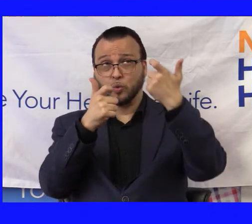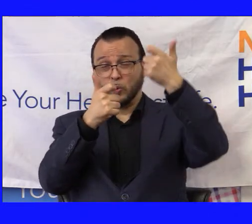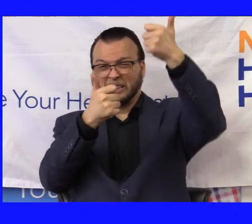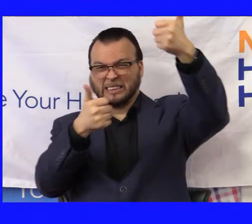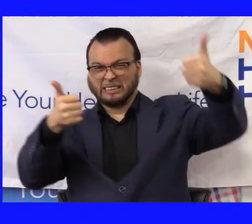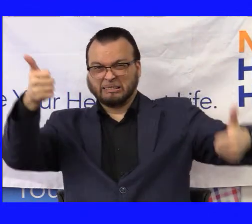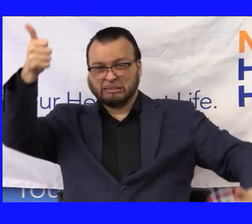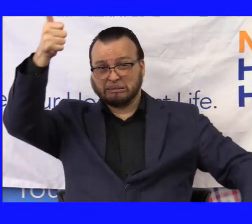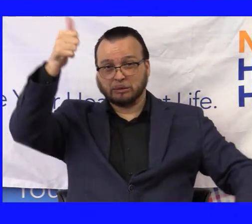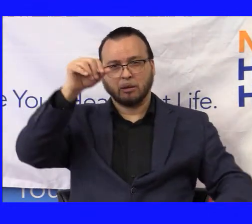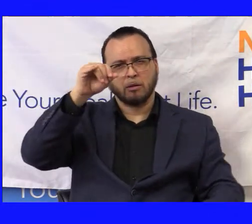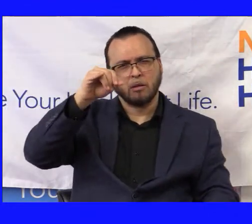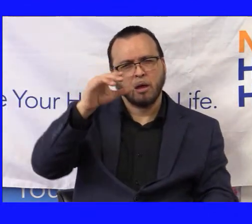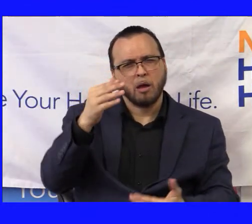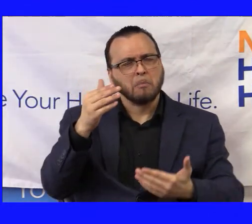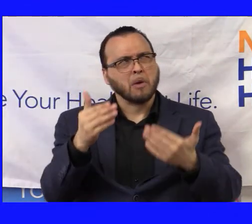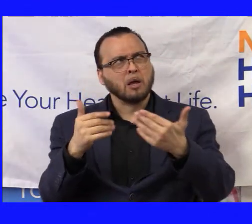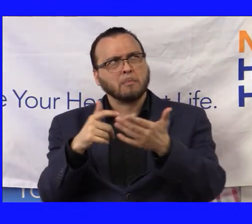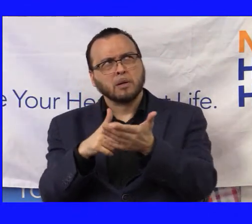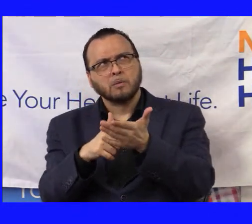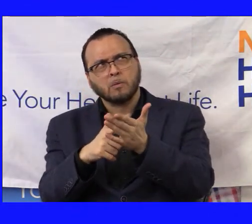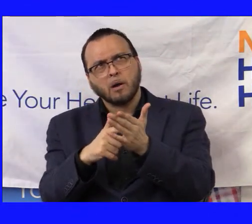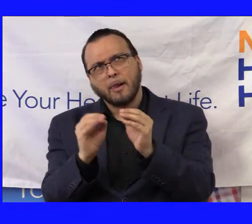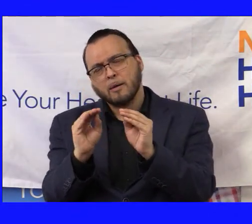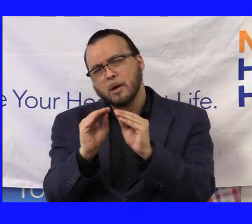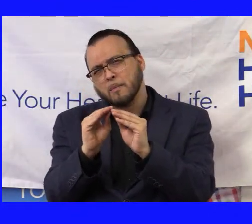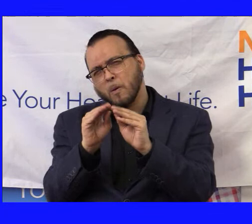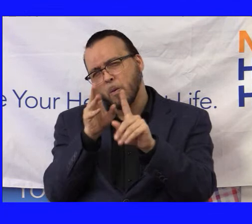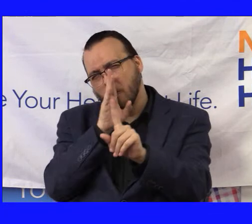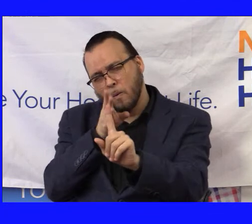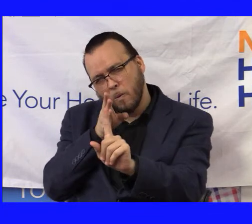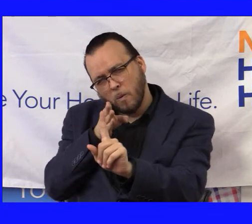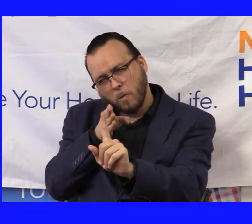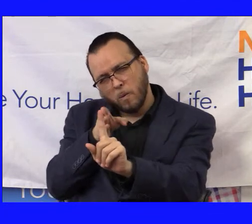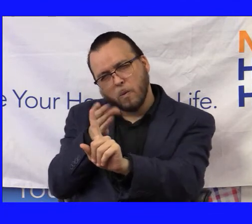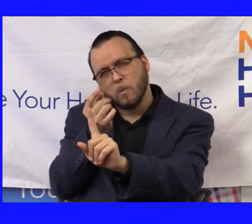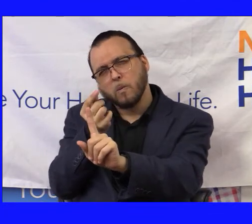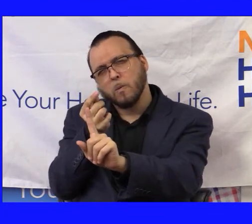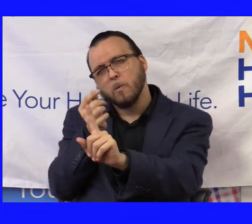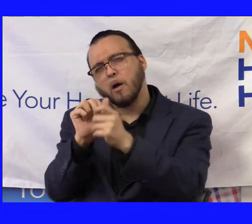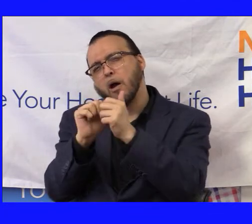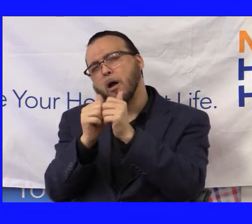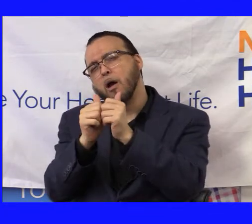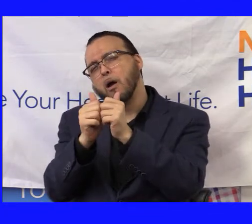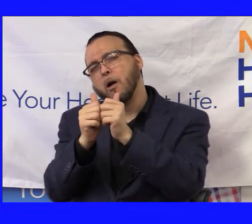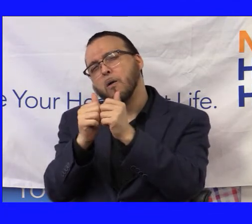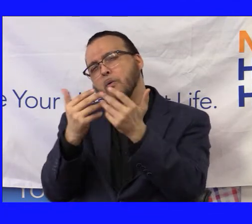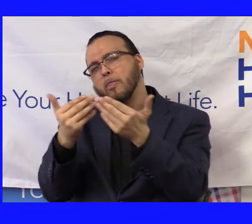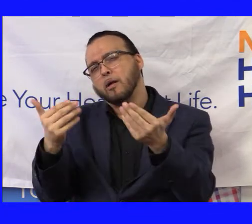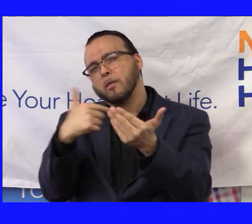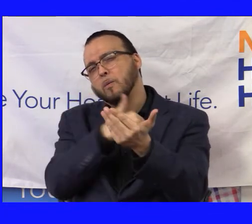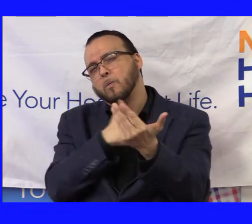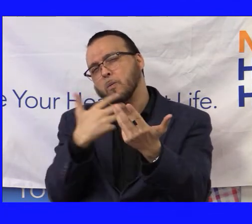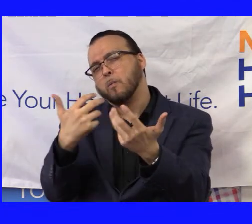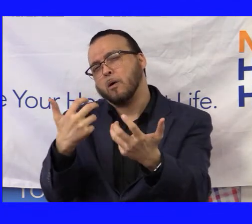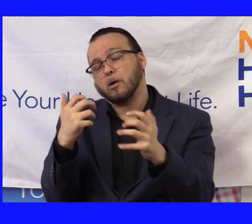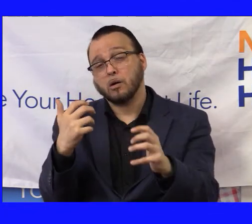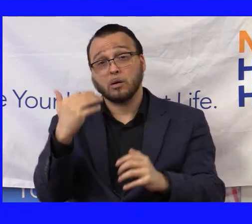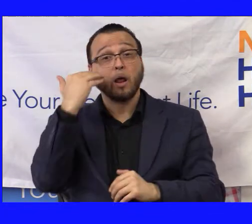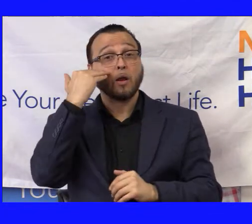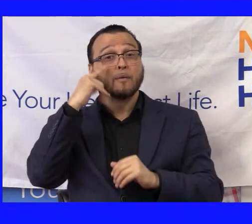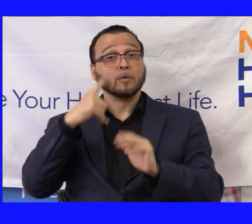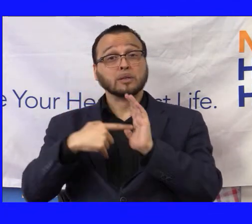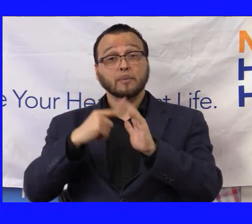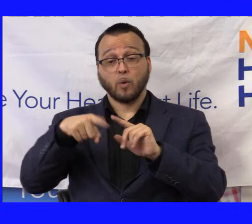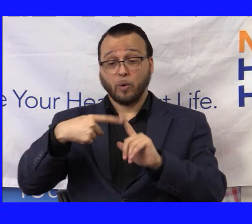that will require a little bit of a closer look on what are some of the things that we want. I know that when I was doing